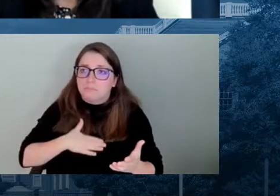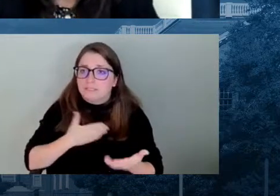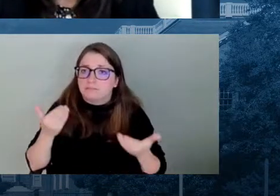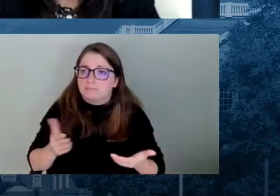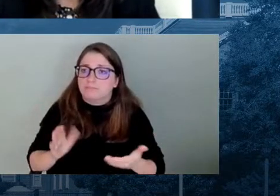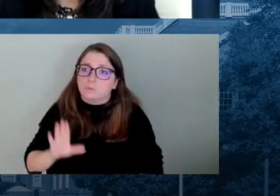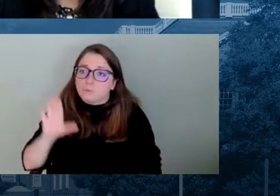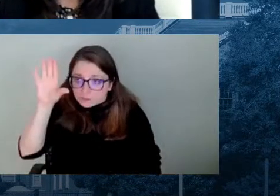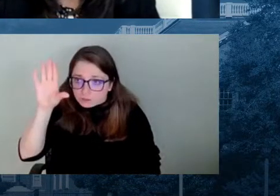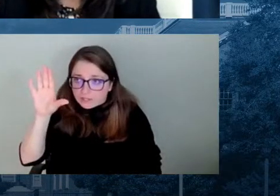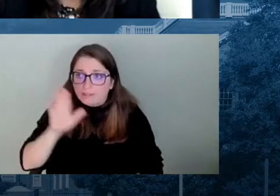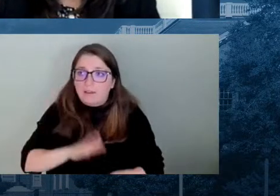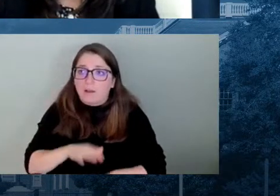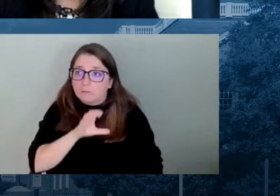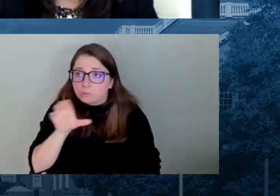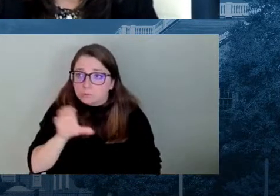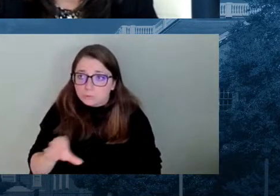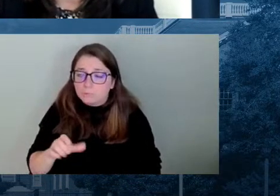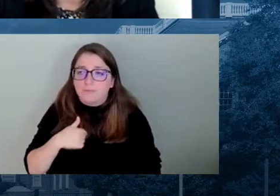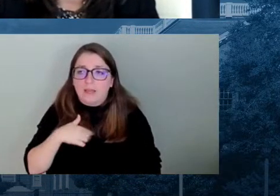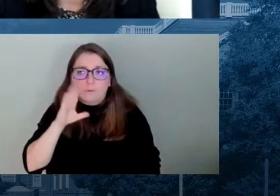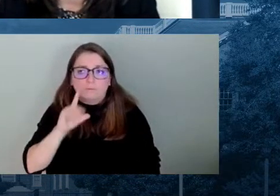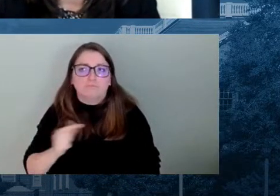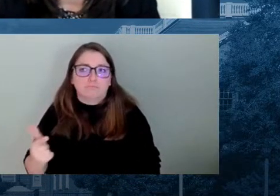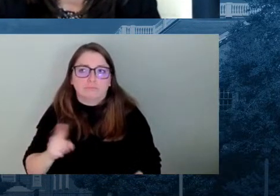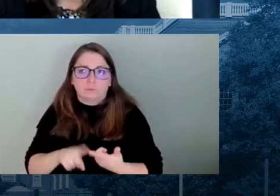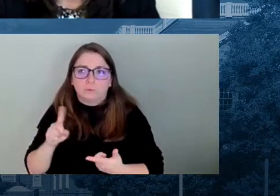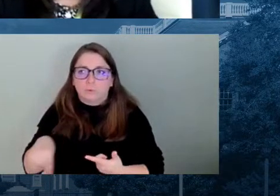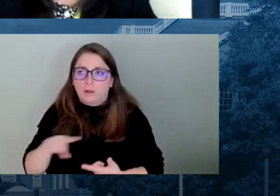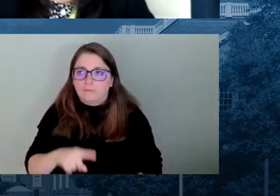screen and I will turn the floor to you.